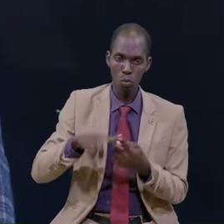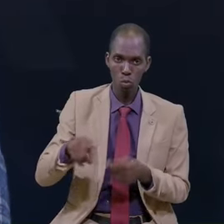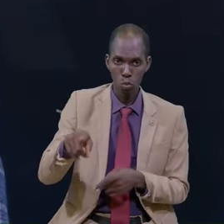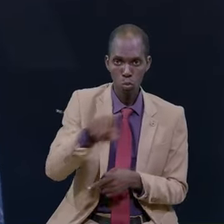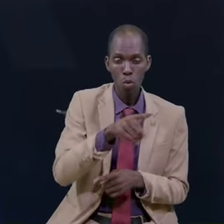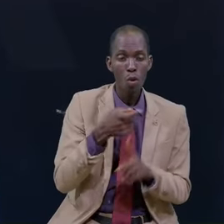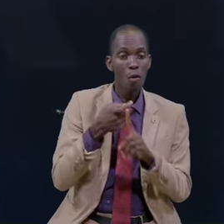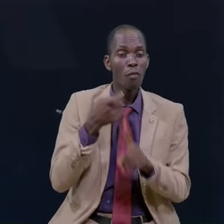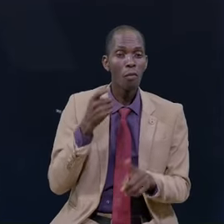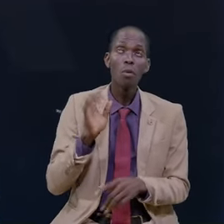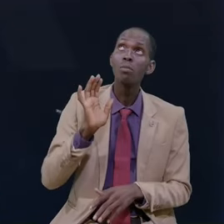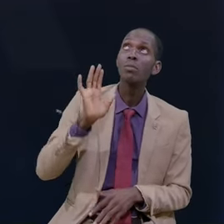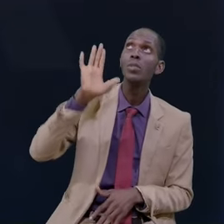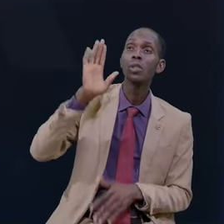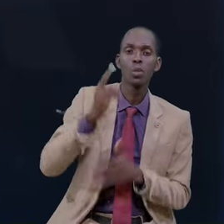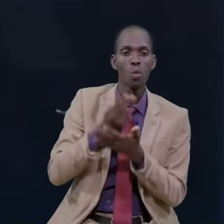holy